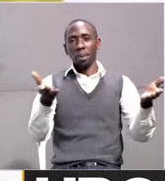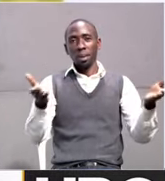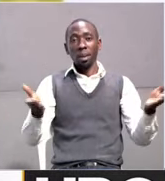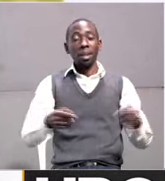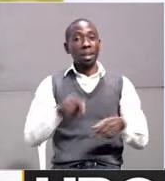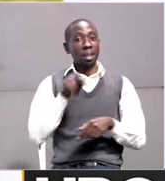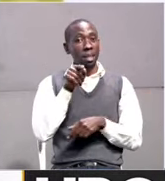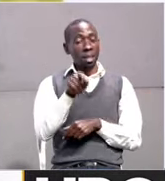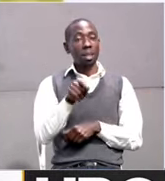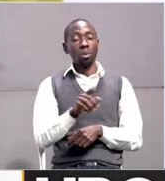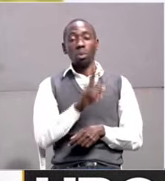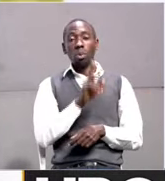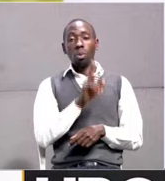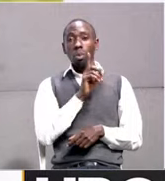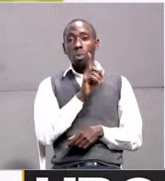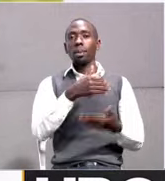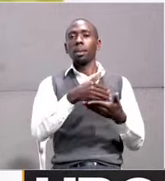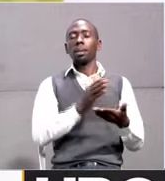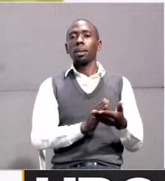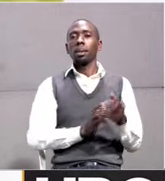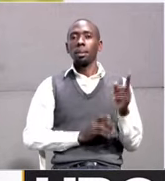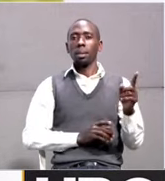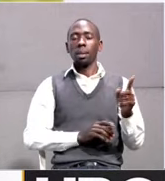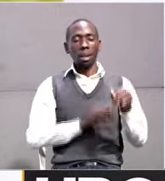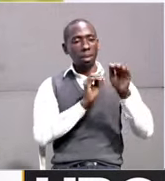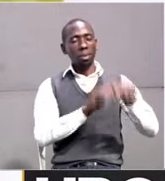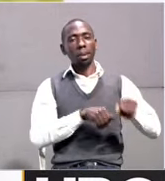this is one sector,